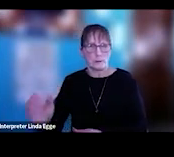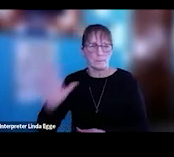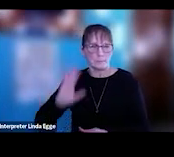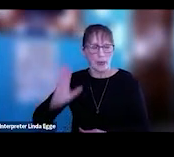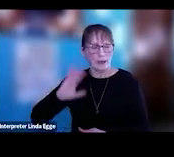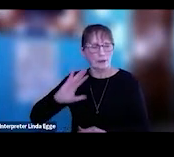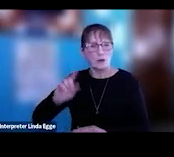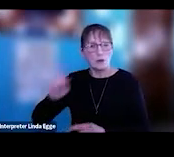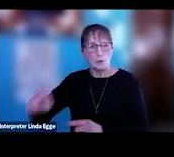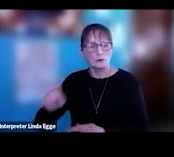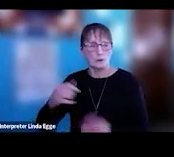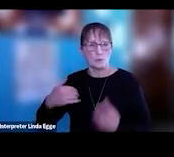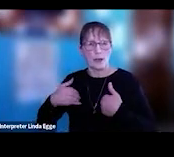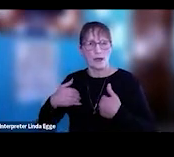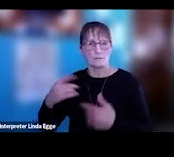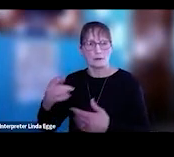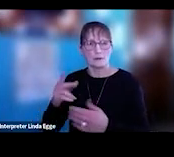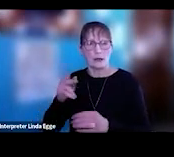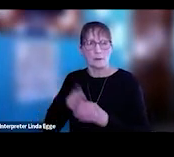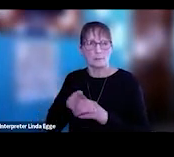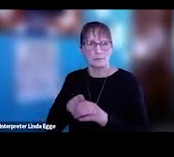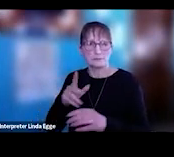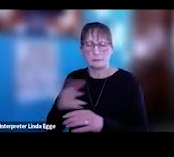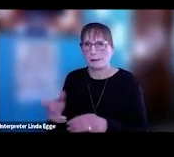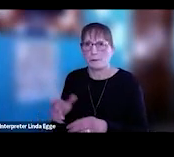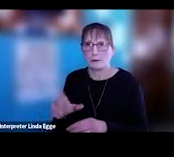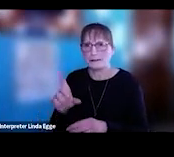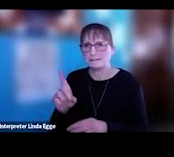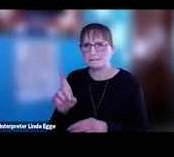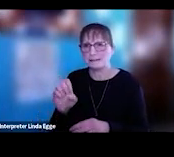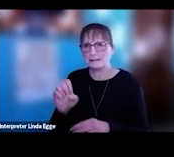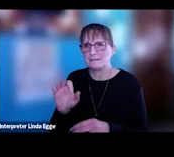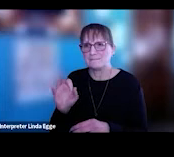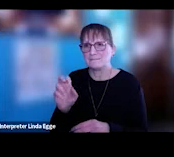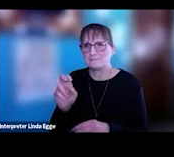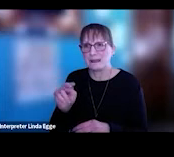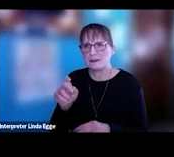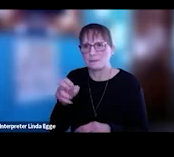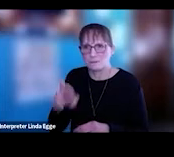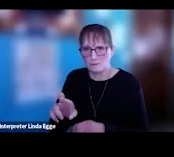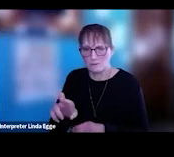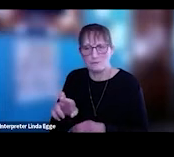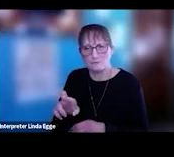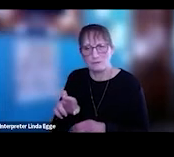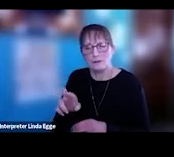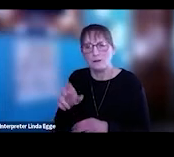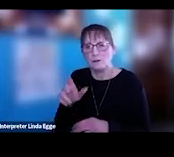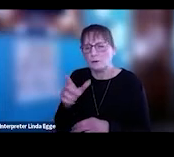a participant, an offender, a defendant, however you want to classify them, who